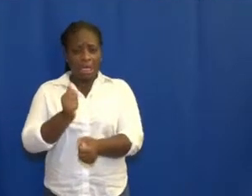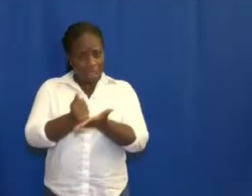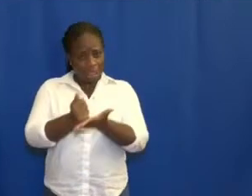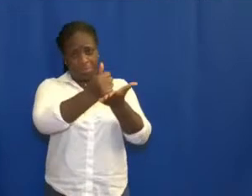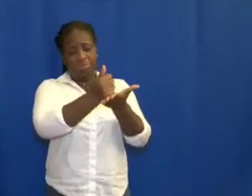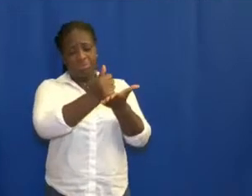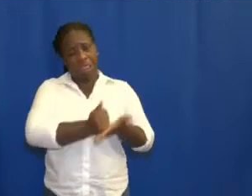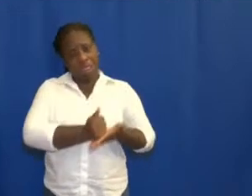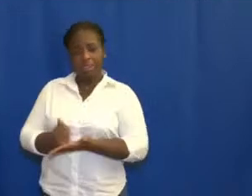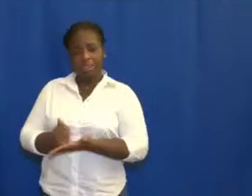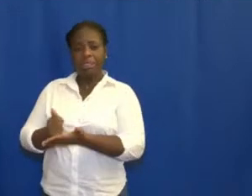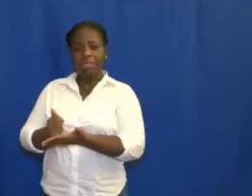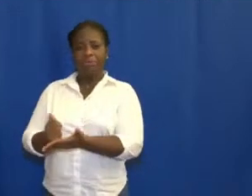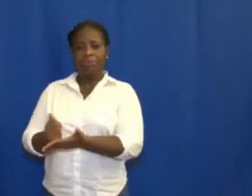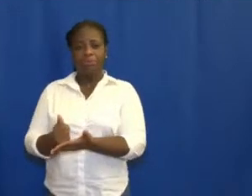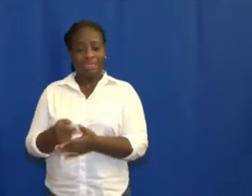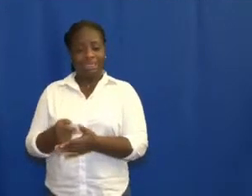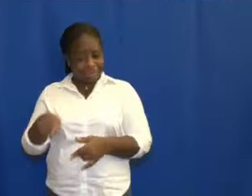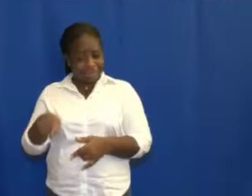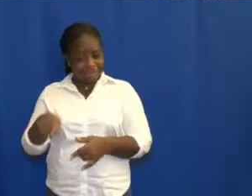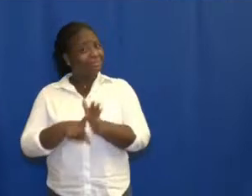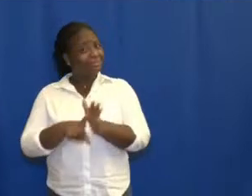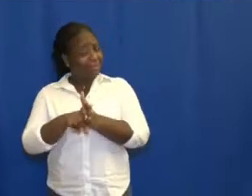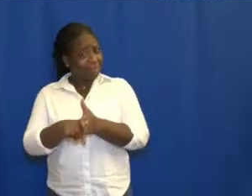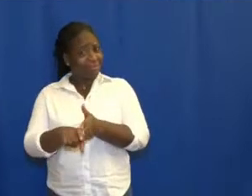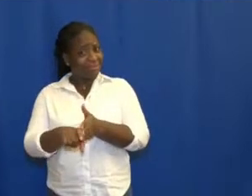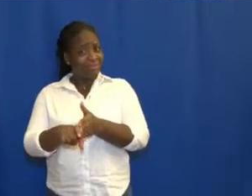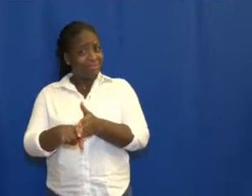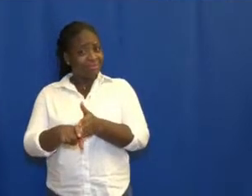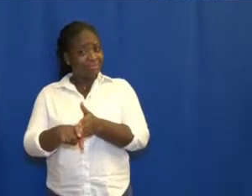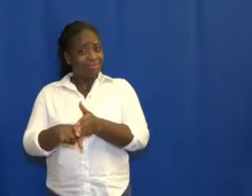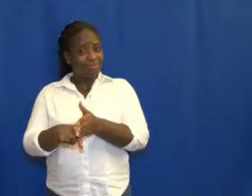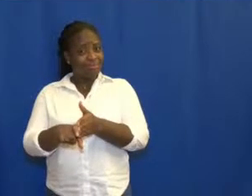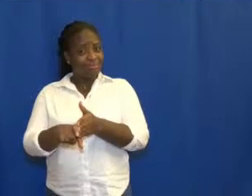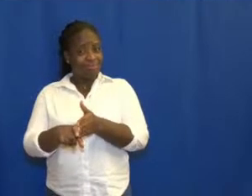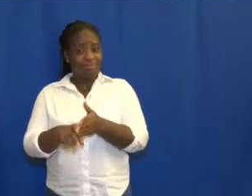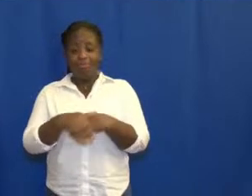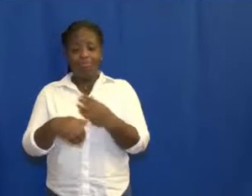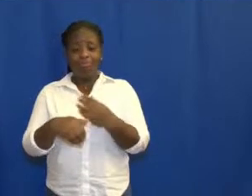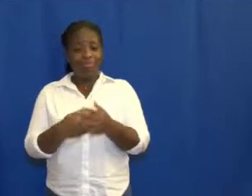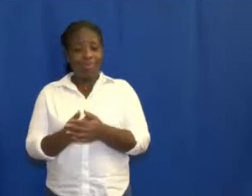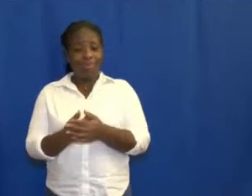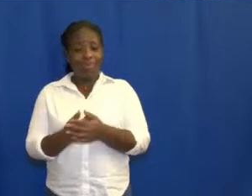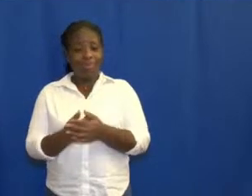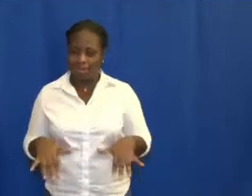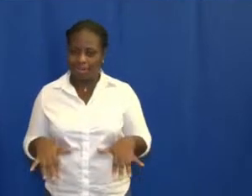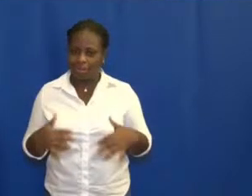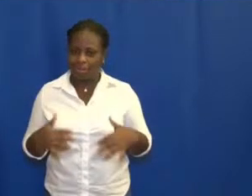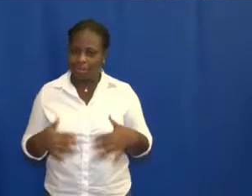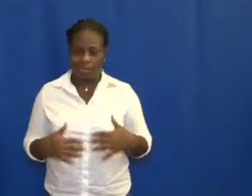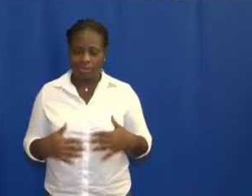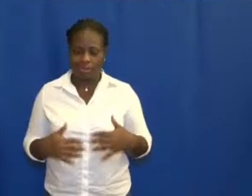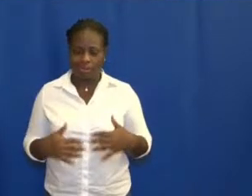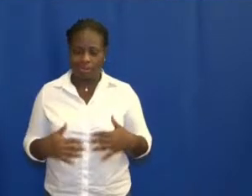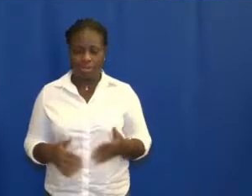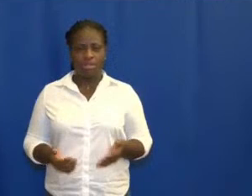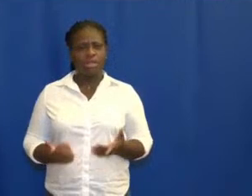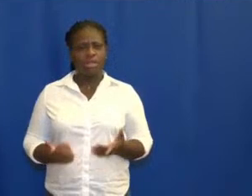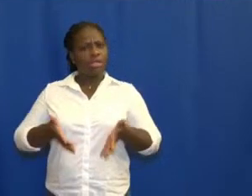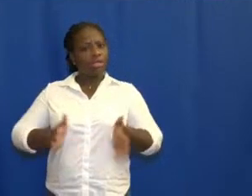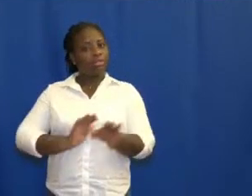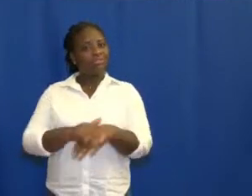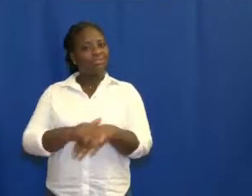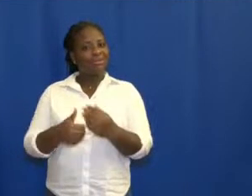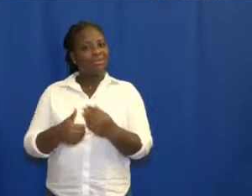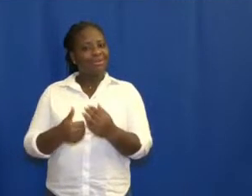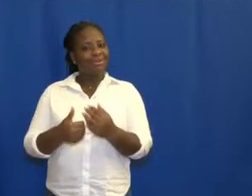wanye ela ne wo fe wo gbeshi no nye wo fe wo